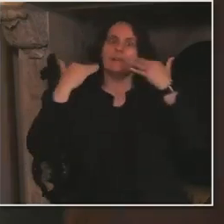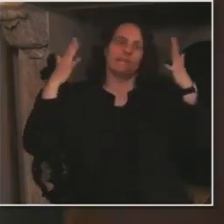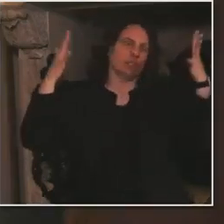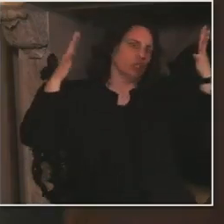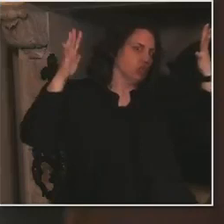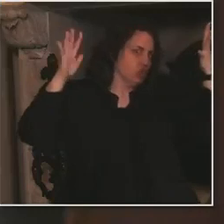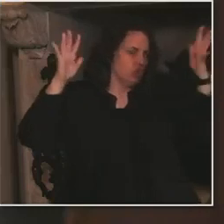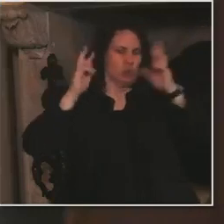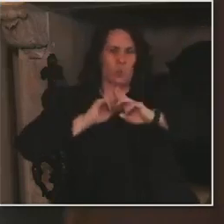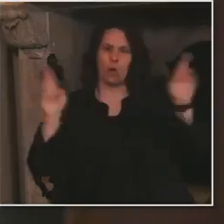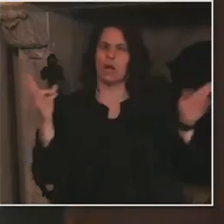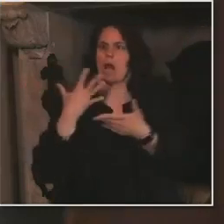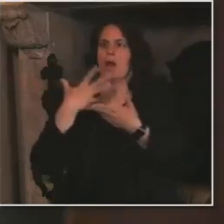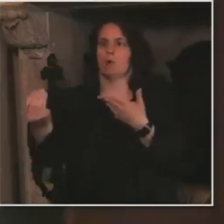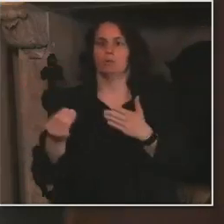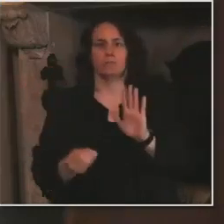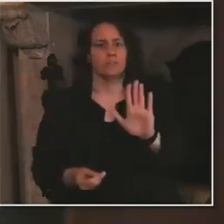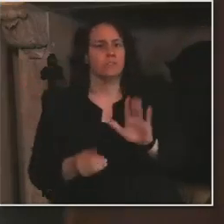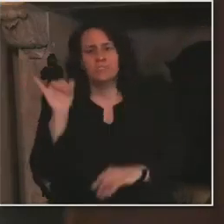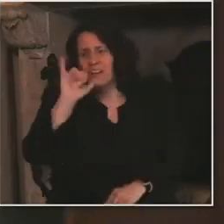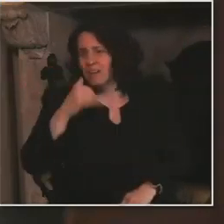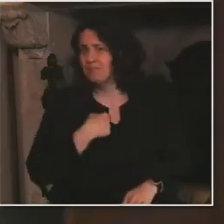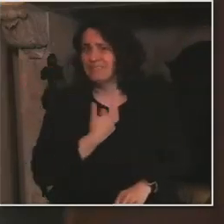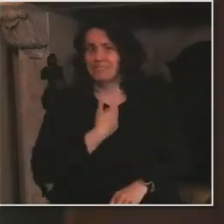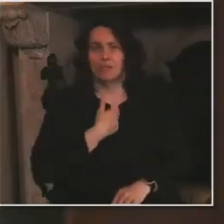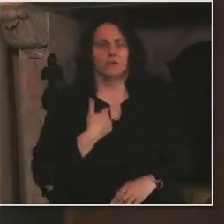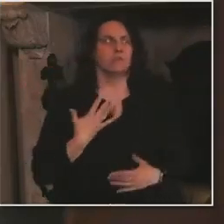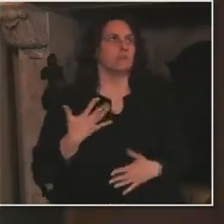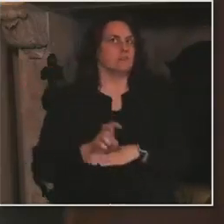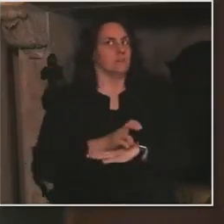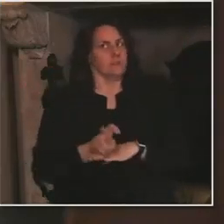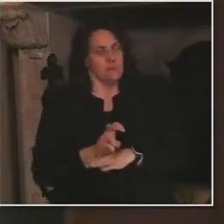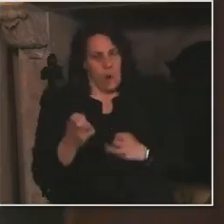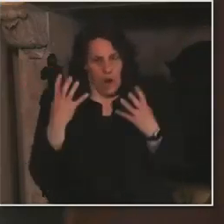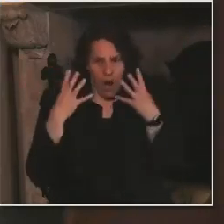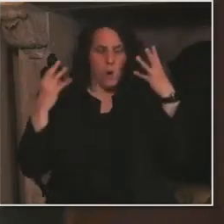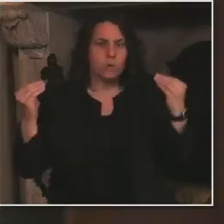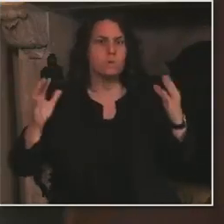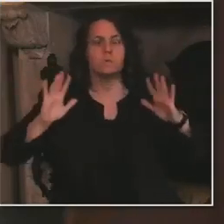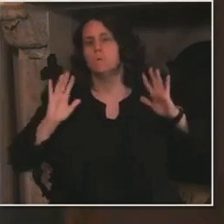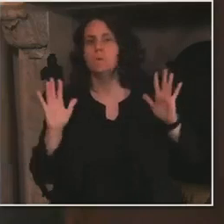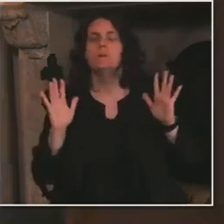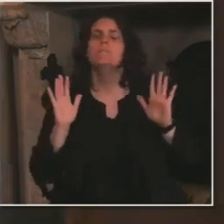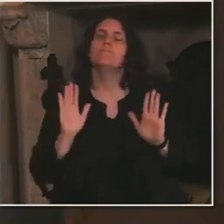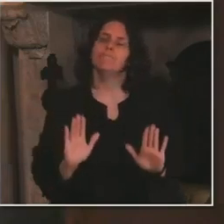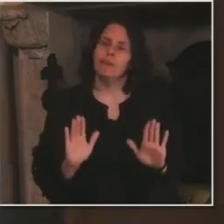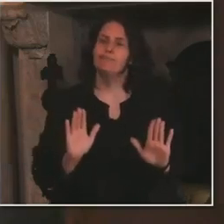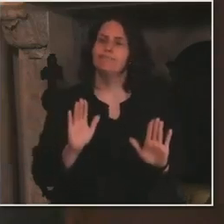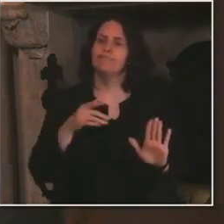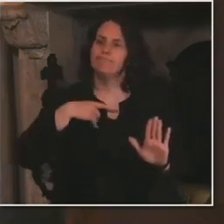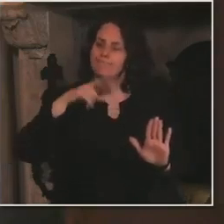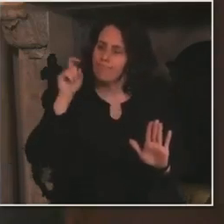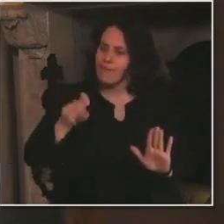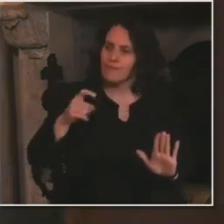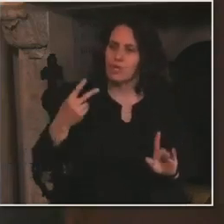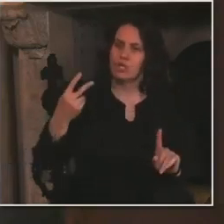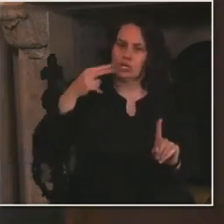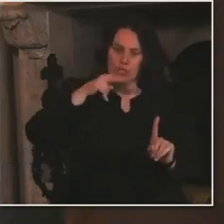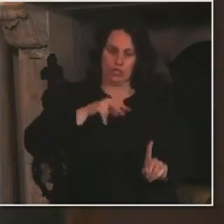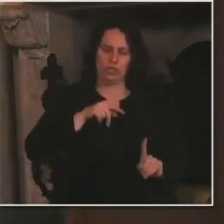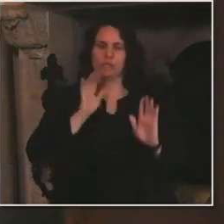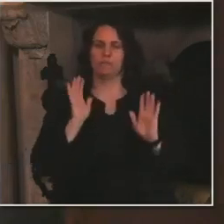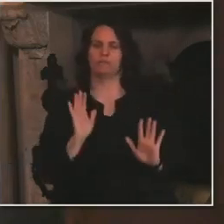I'm tired of it, but I think the vigilance that we continue to have around Safer at Home and